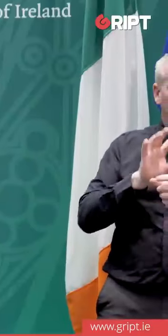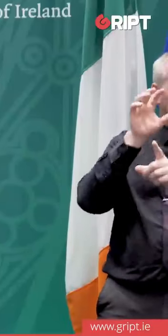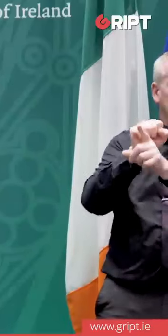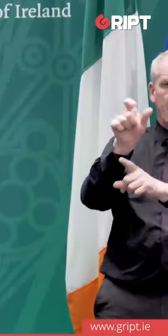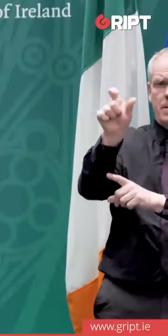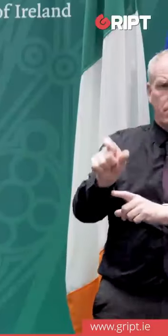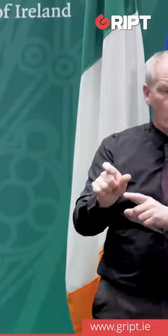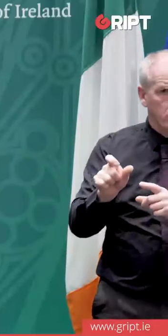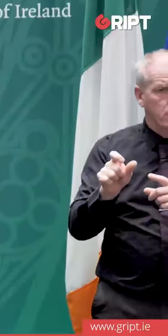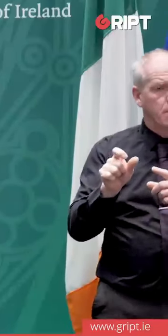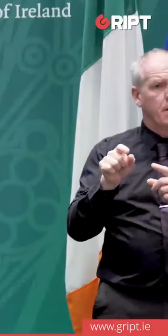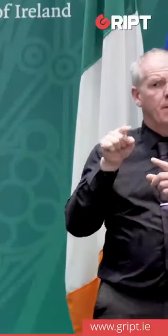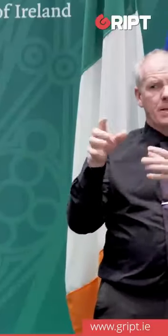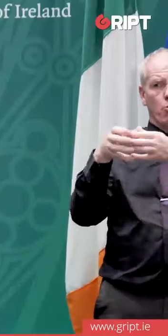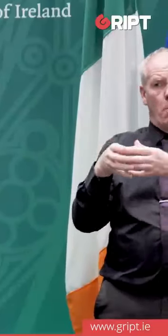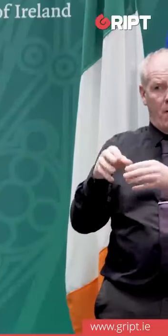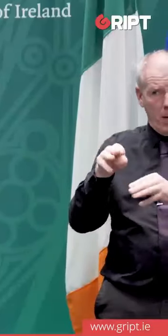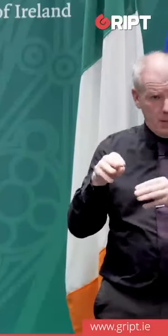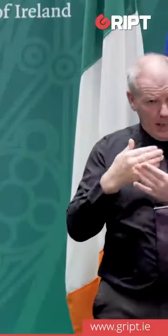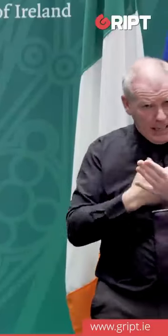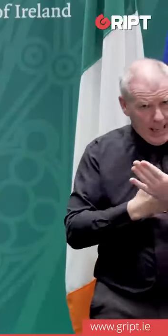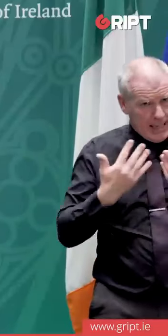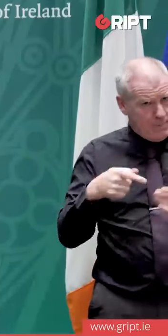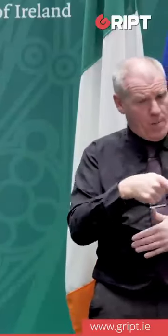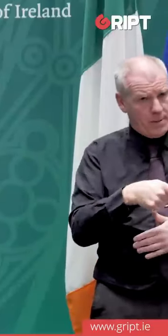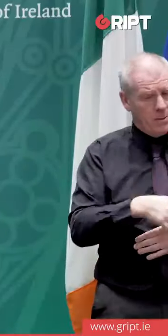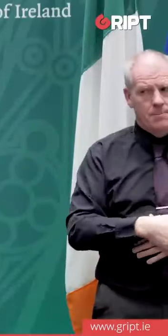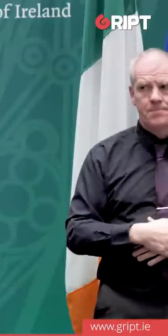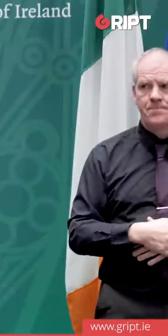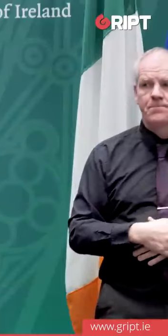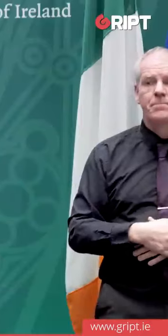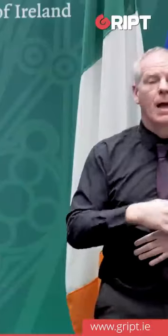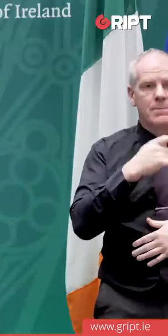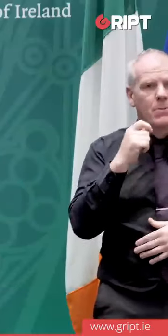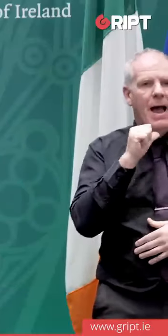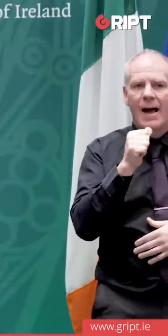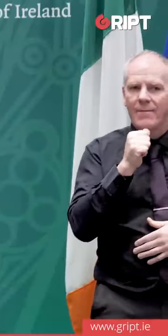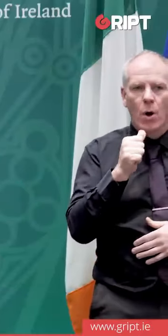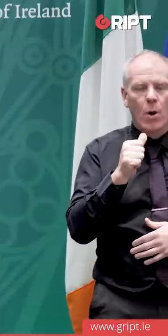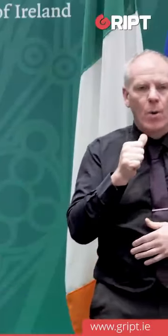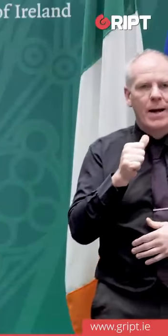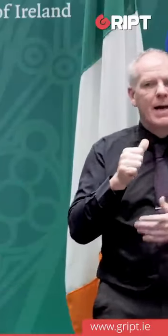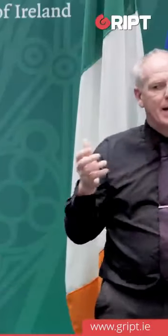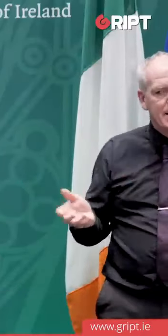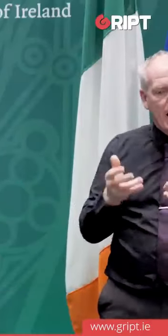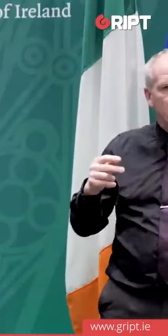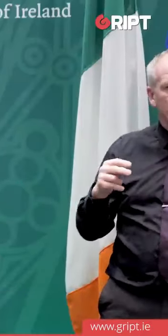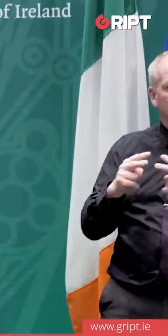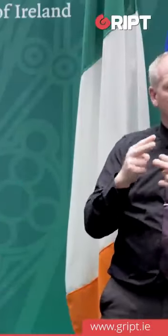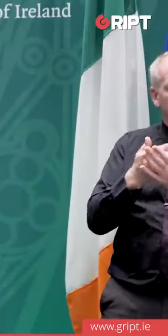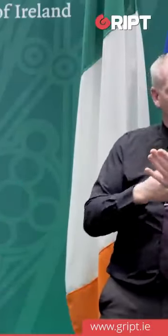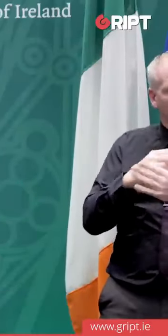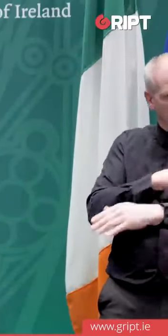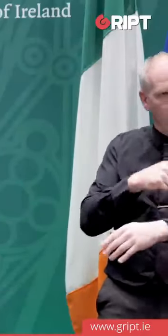inferiority complex. On two occasions in less than one minute she says that the country is the only one in Europe without a hate crime legislation, and